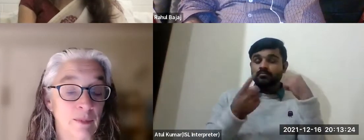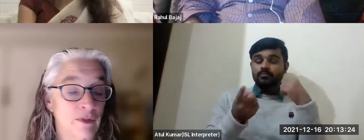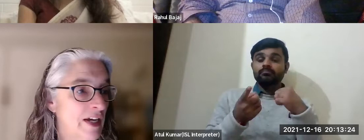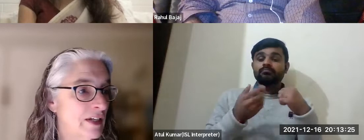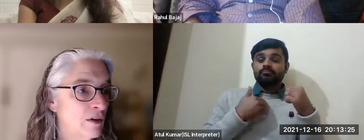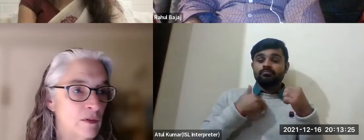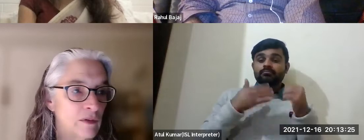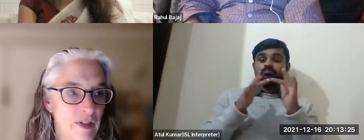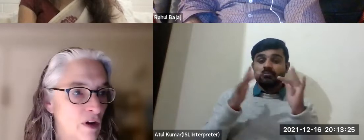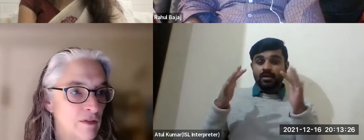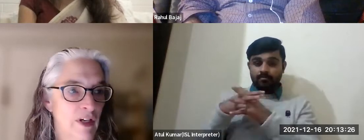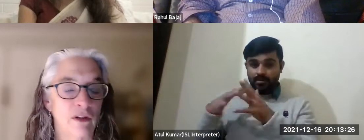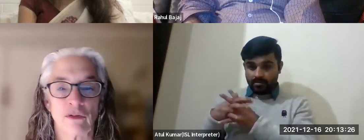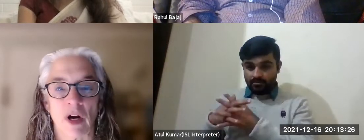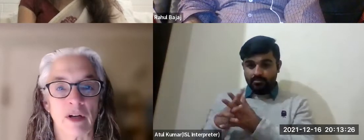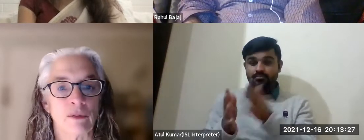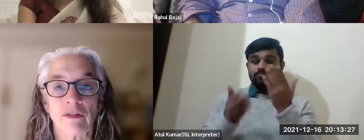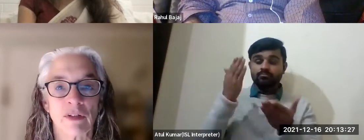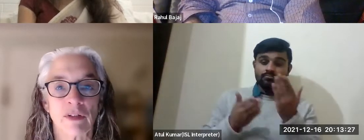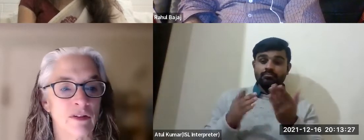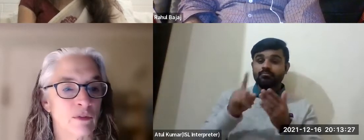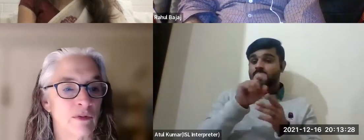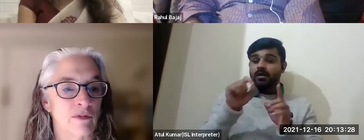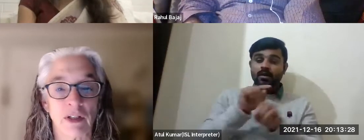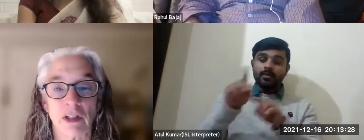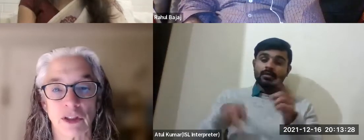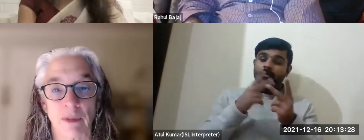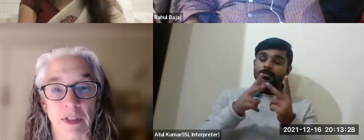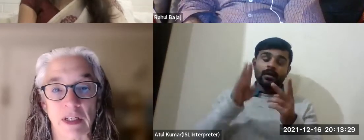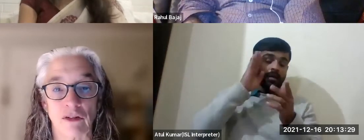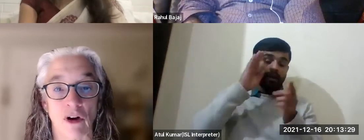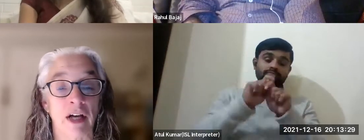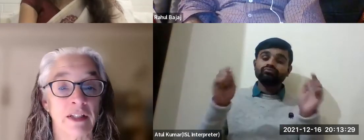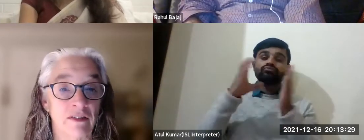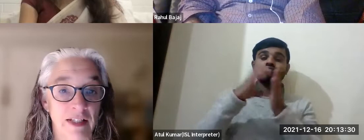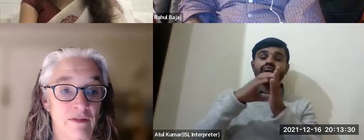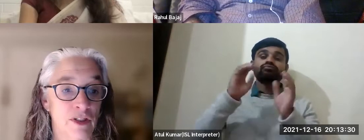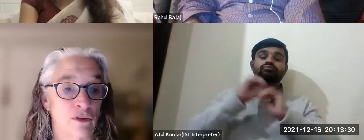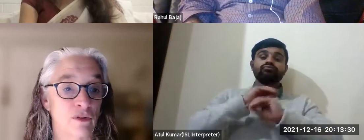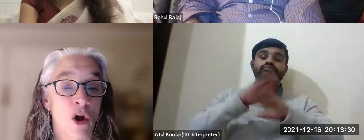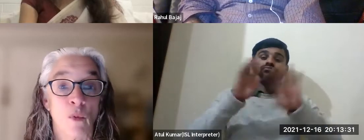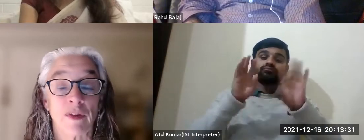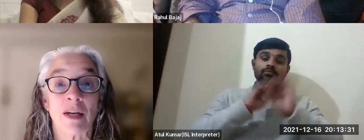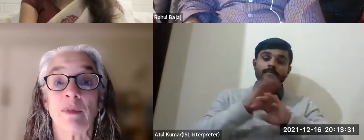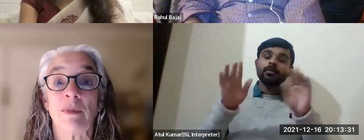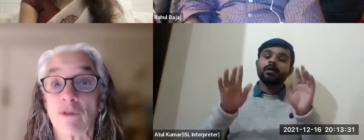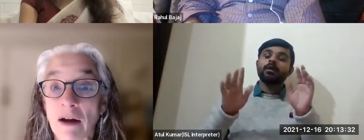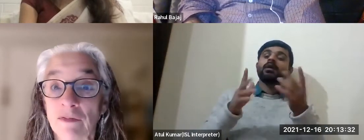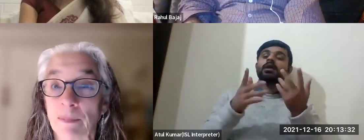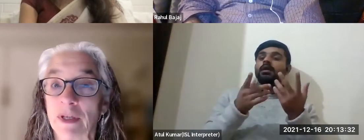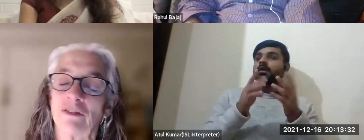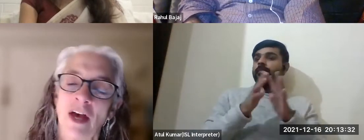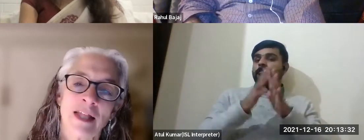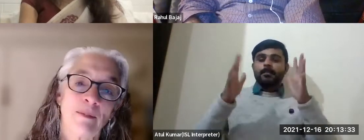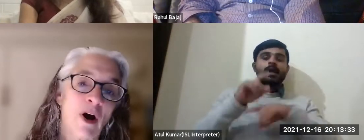on my website, I've done close to 100 press releases with very large companies on these kinds of issues where they can be proud